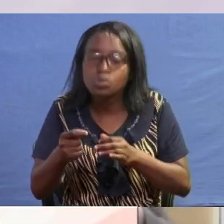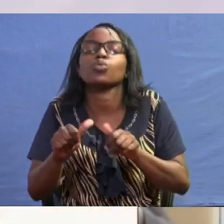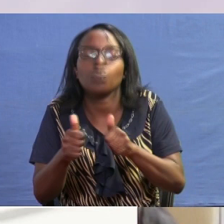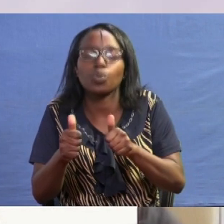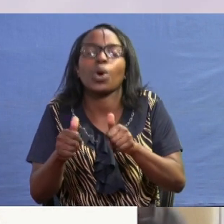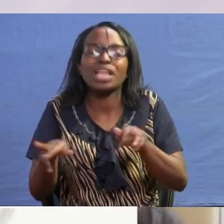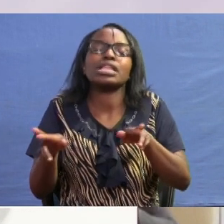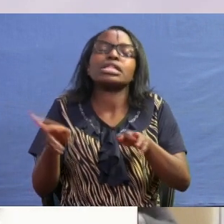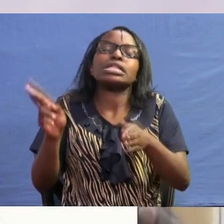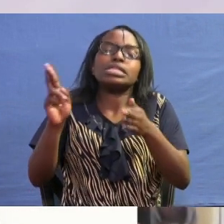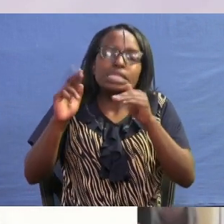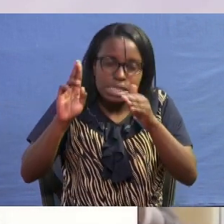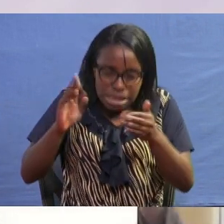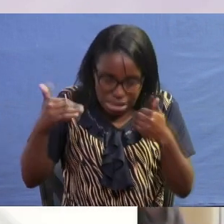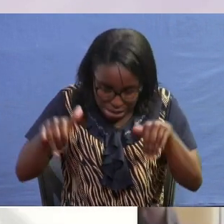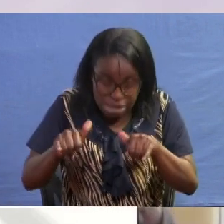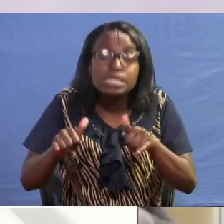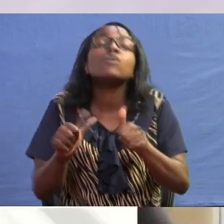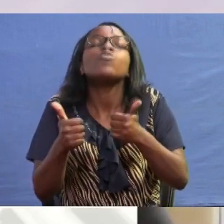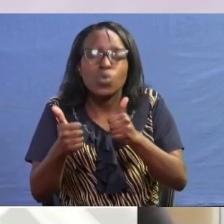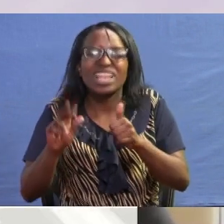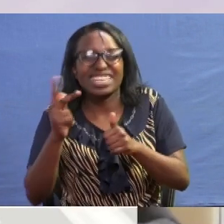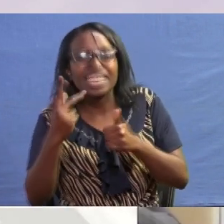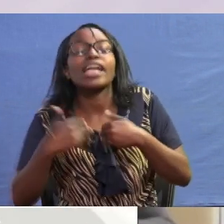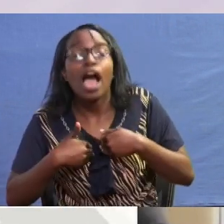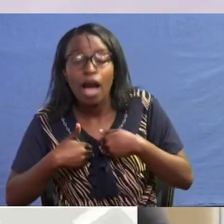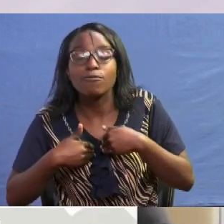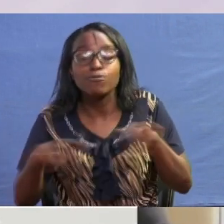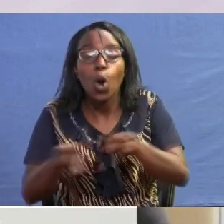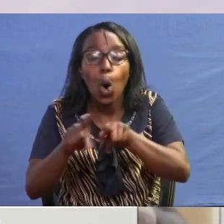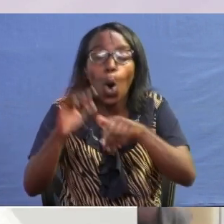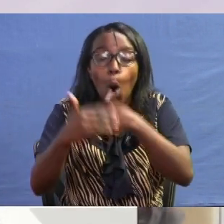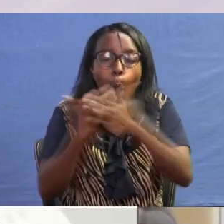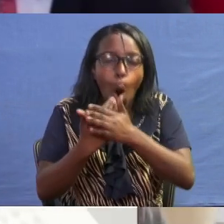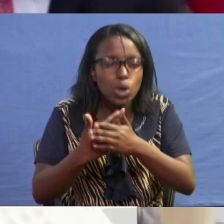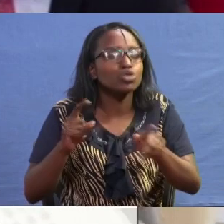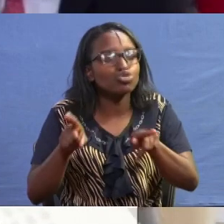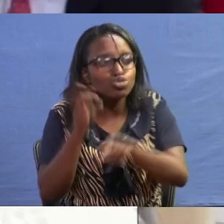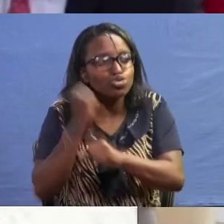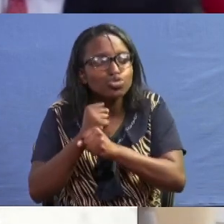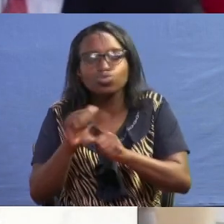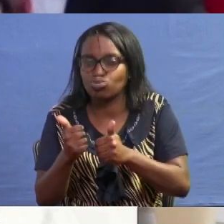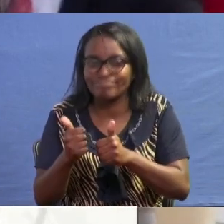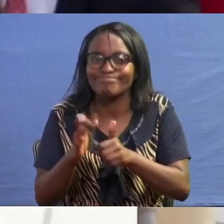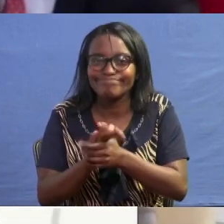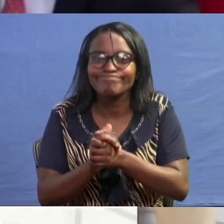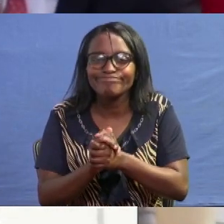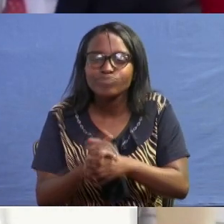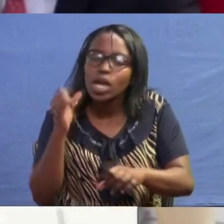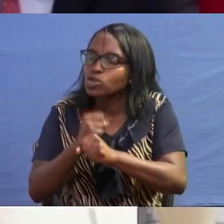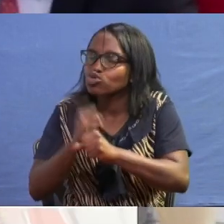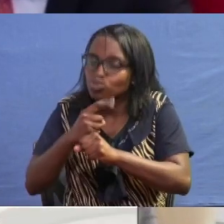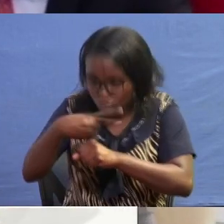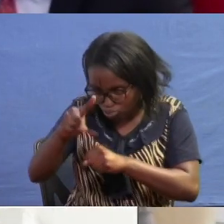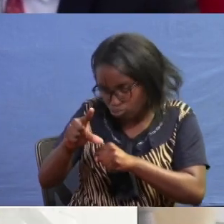remains accountable to the people of Kenya, from whom it derives its authority. Today's event marks a